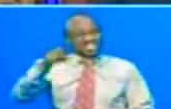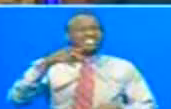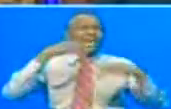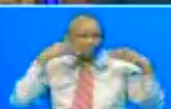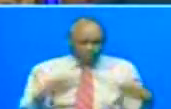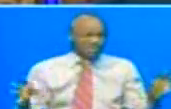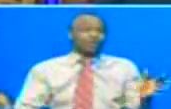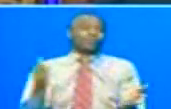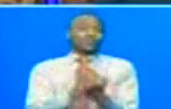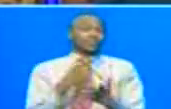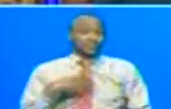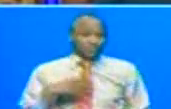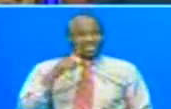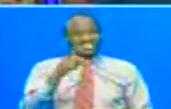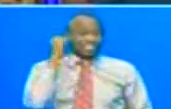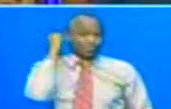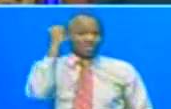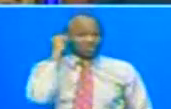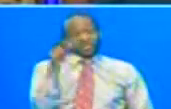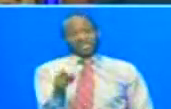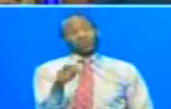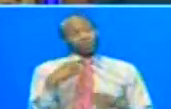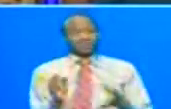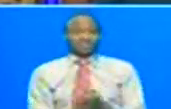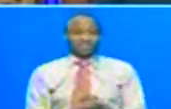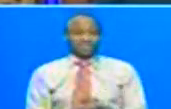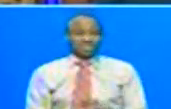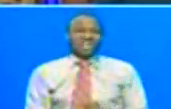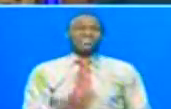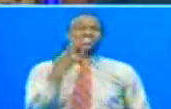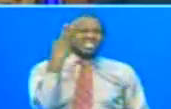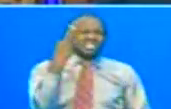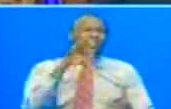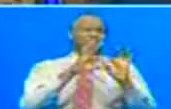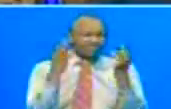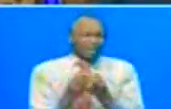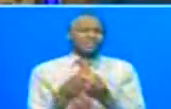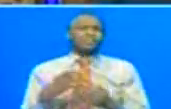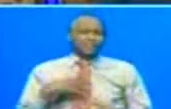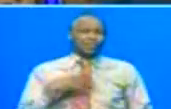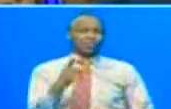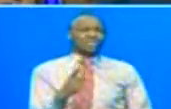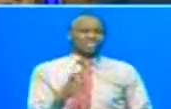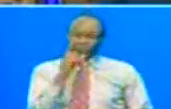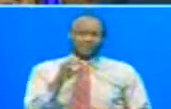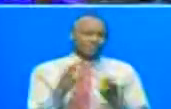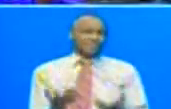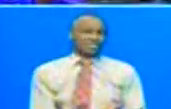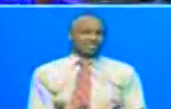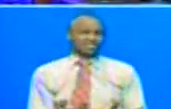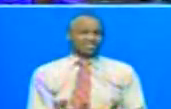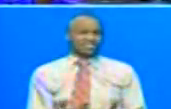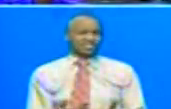waste of appointment. It's a political liability. Why do you want to invest three people in one family? But let me ask